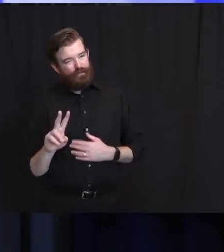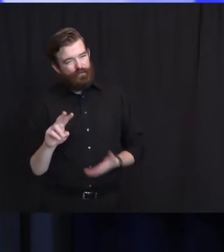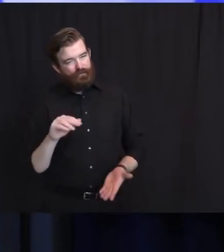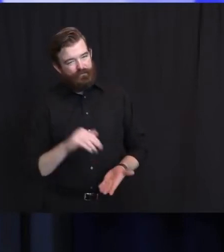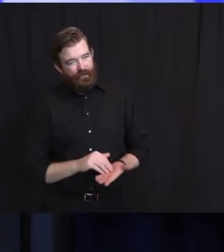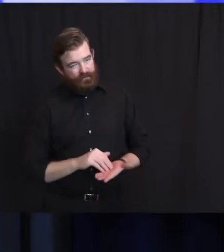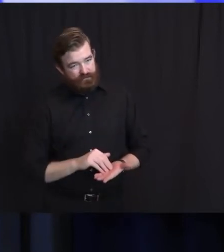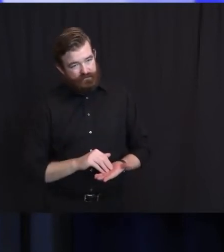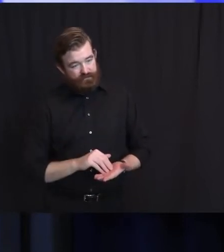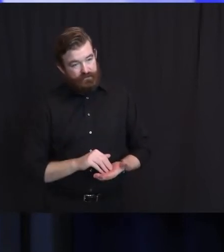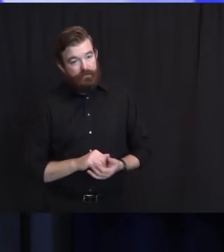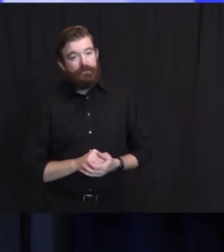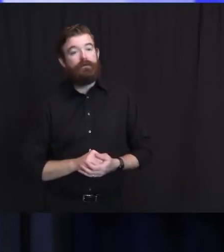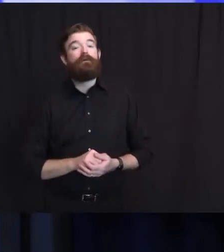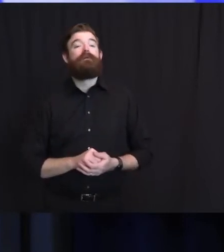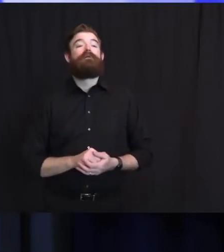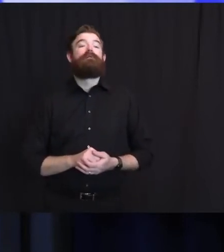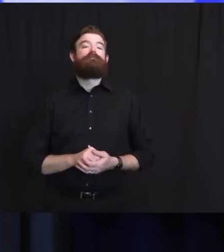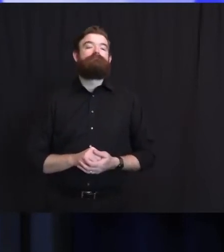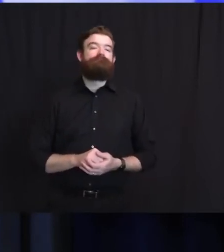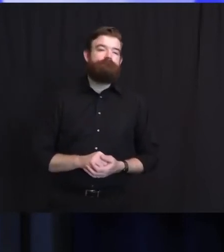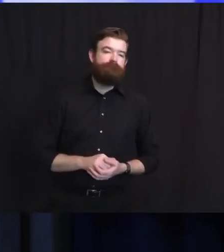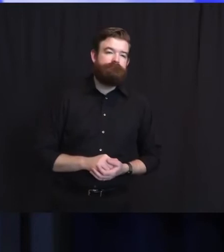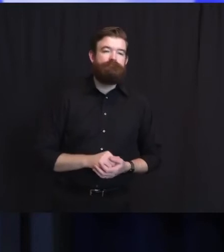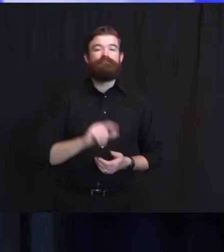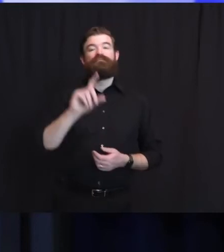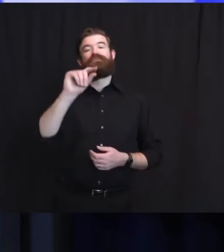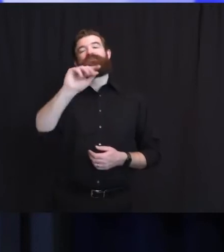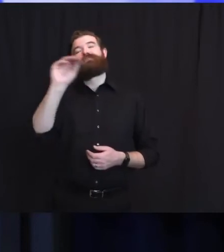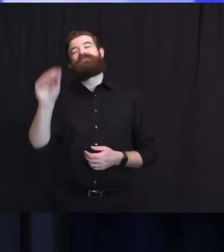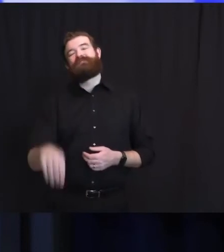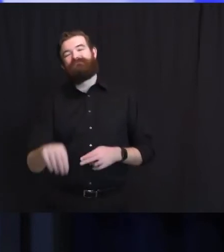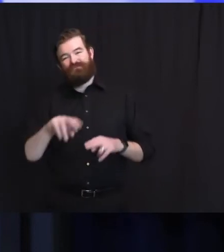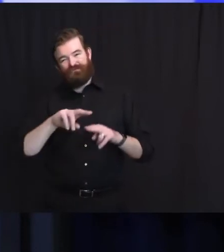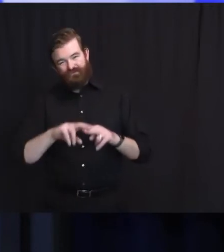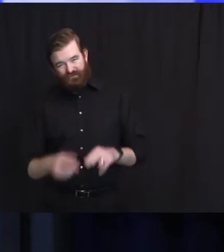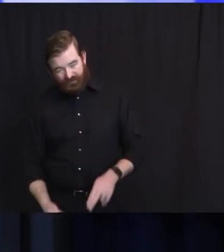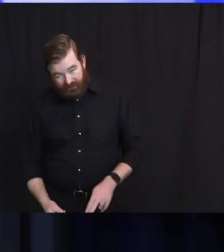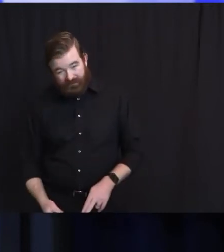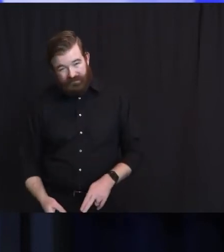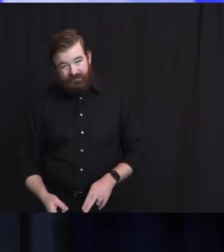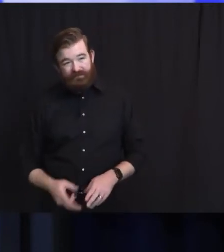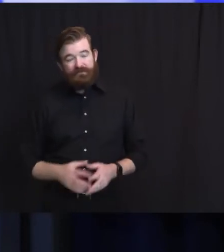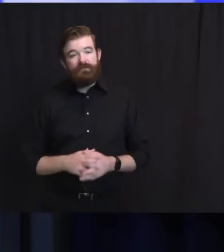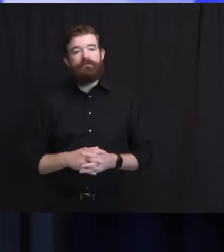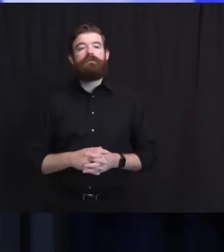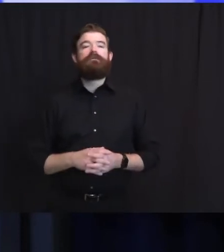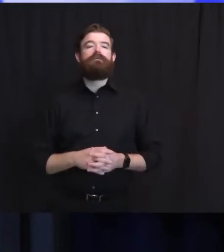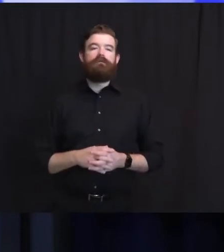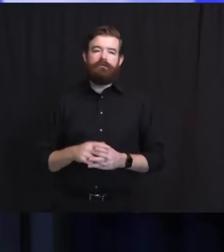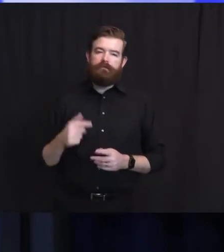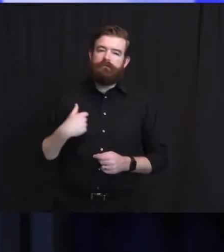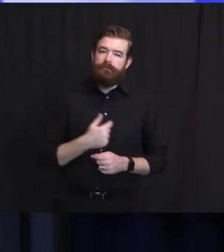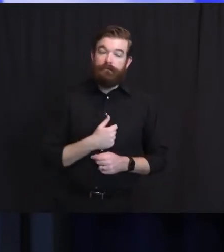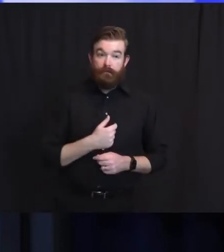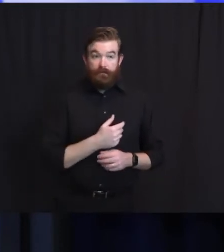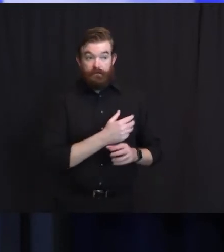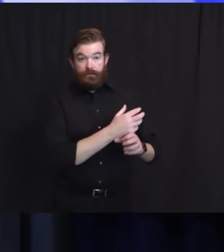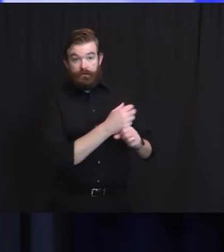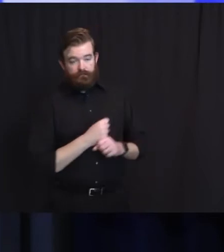This represents a reduction of approximately 20%. We will continue to allocate vaccine according to CDC